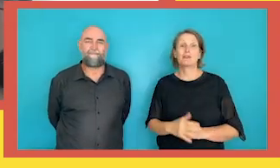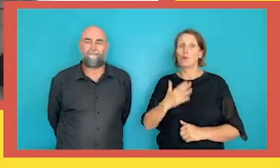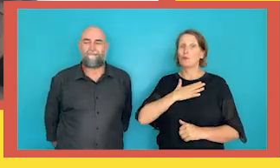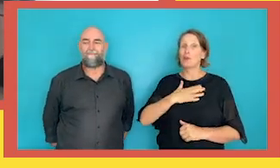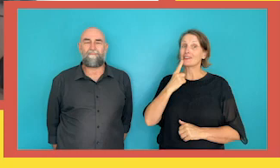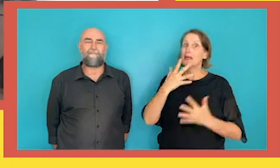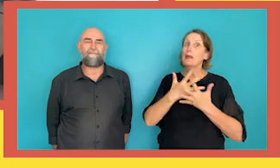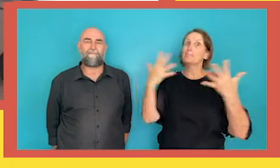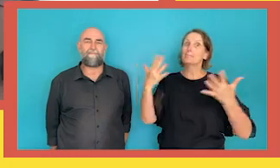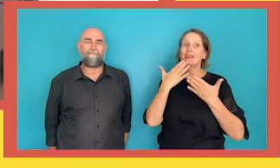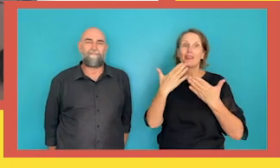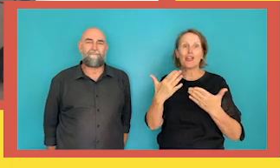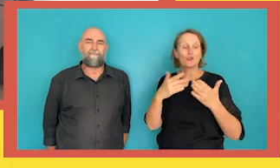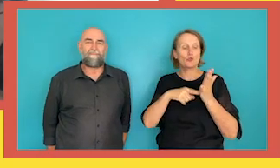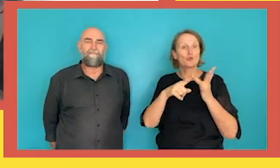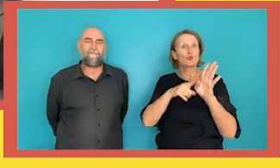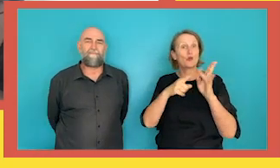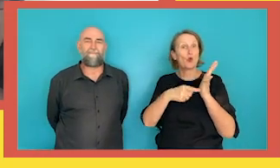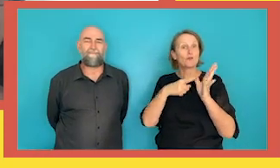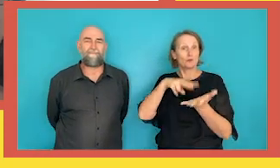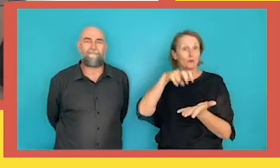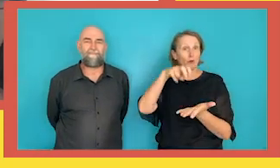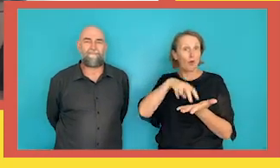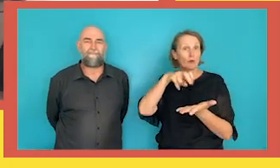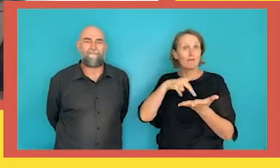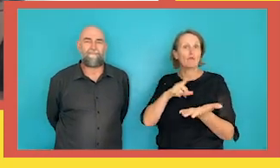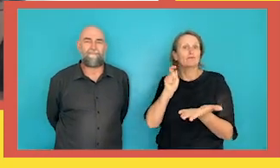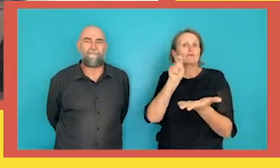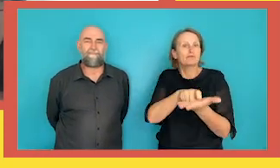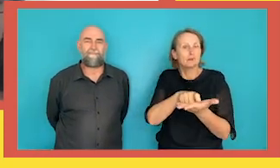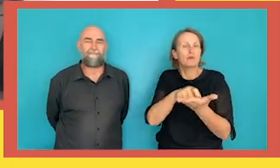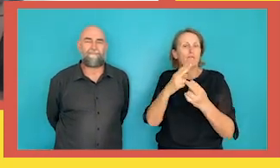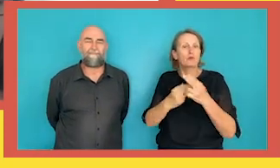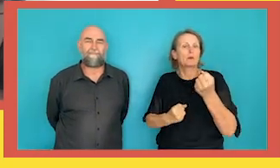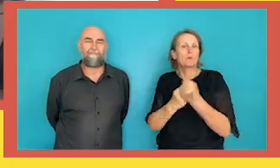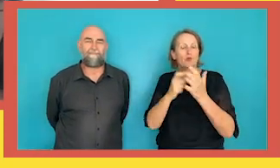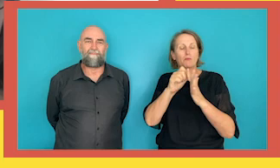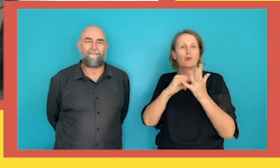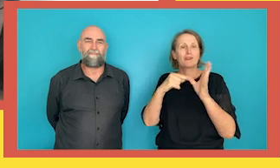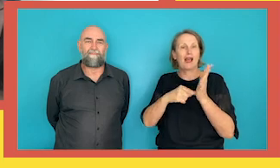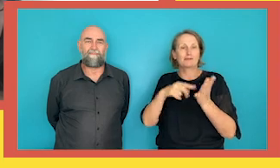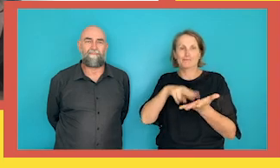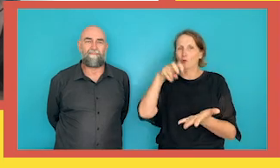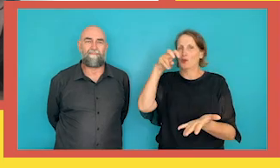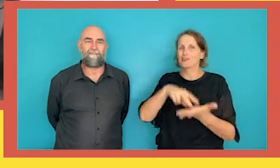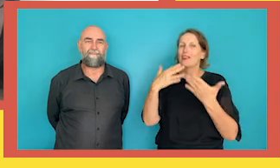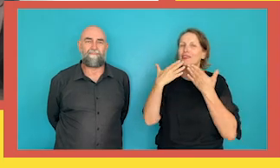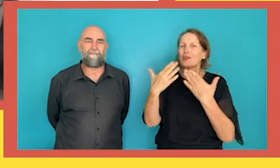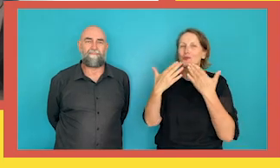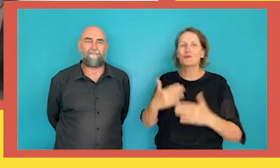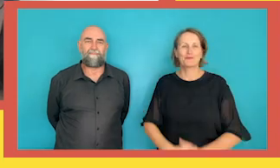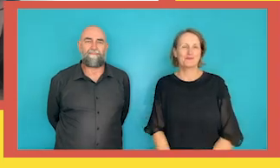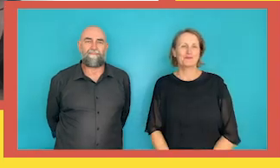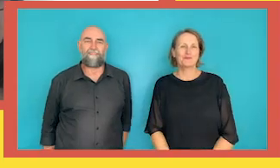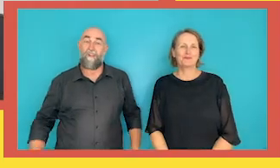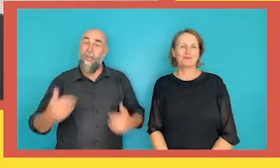We'd like to say a big thank you to Toyota for supporting this episode of You Little Ripper. Oh, what a feeling. Thanks,